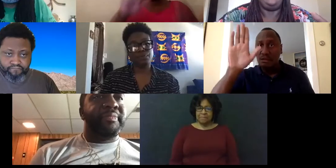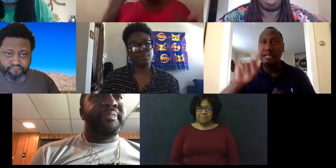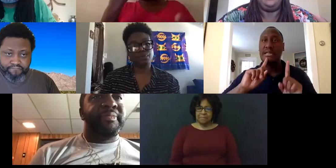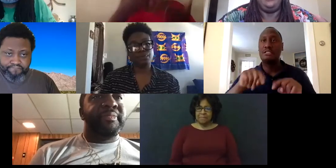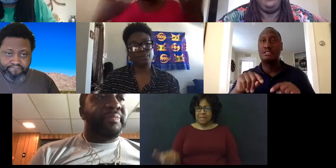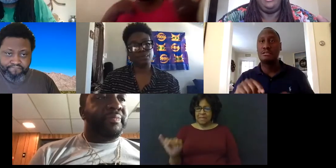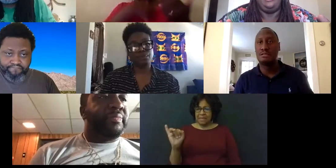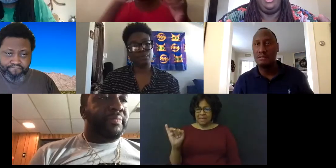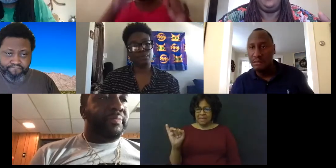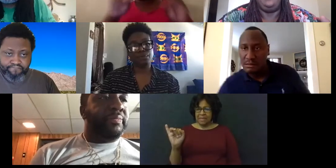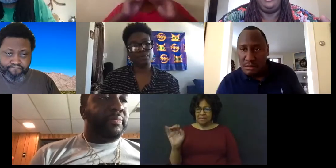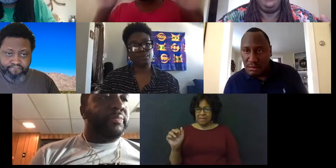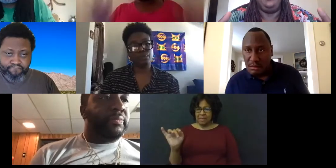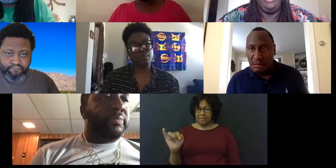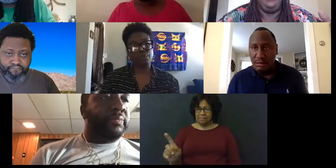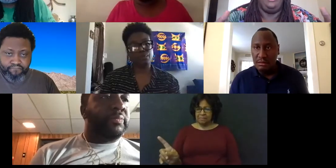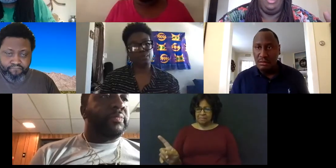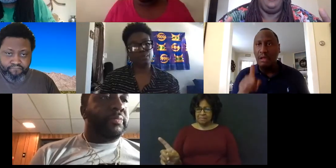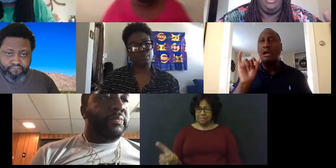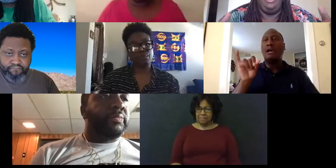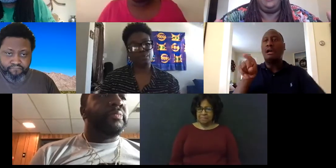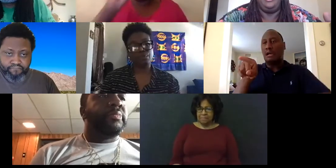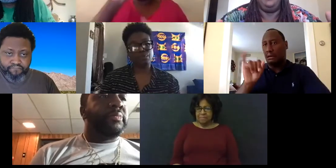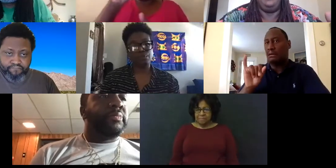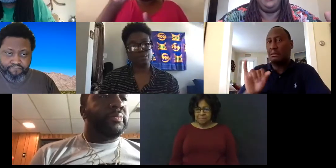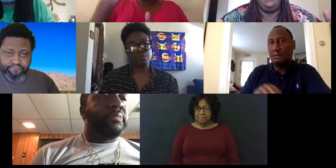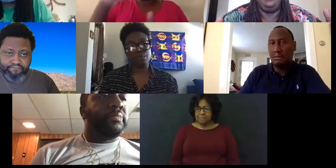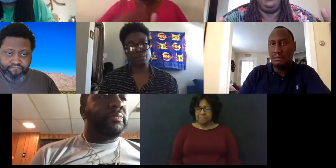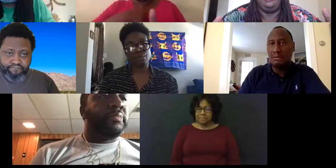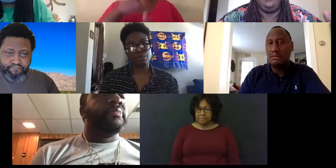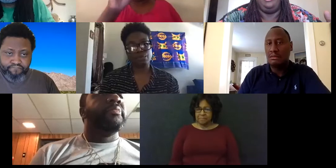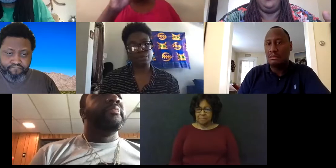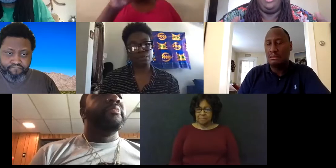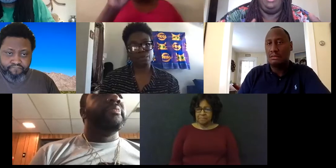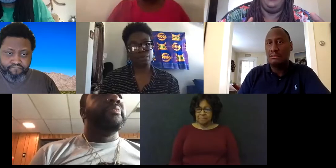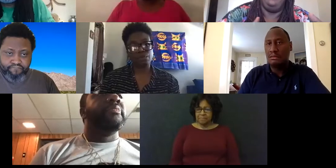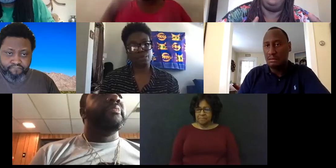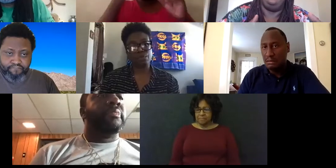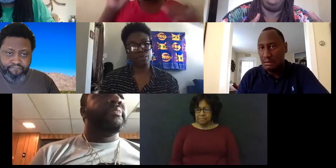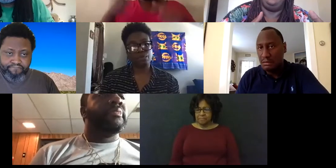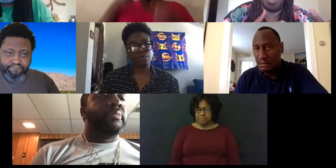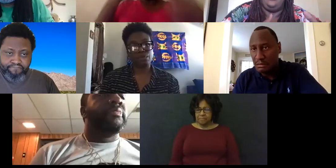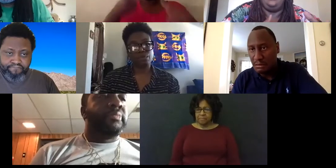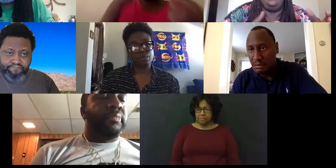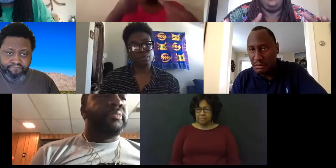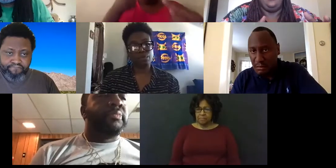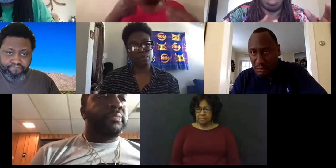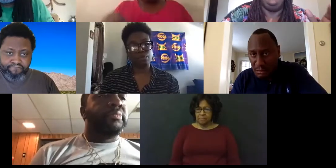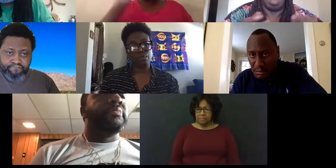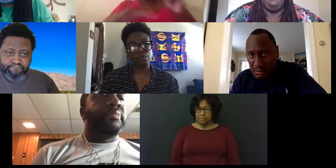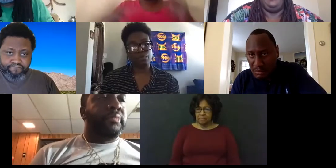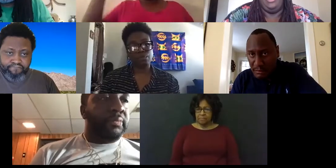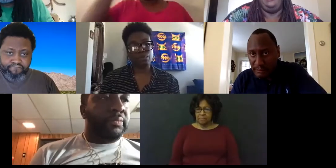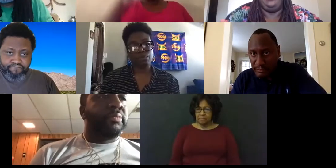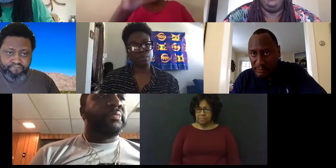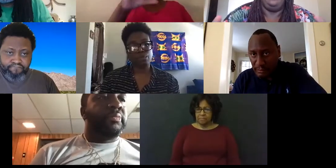very explicit in uplifting queer and non-binary people in the struggle as well. We cannot think of race as simply